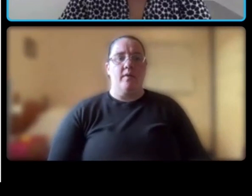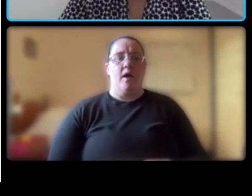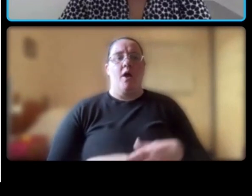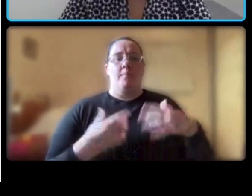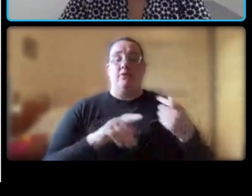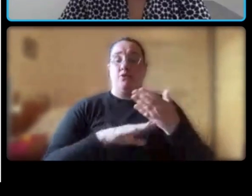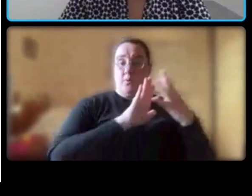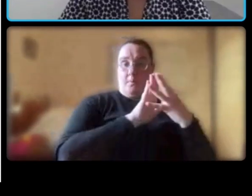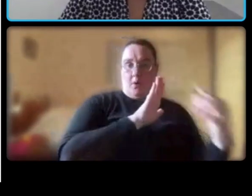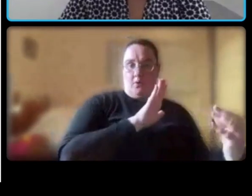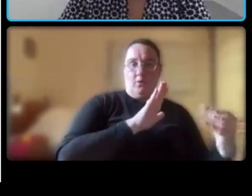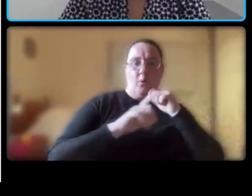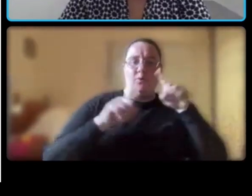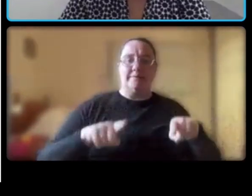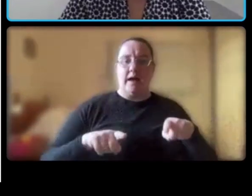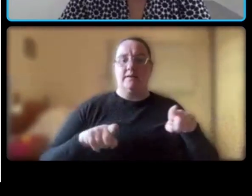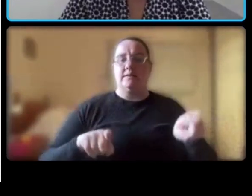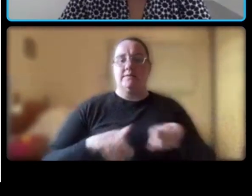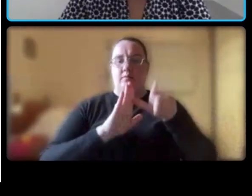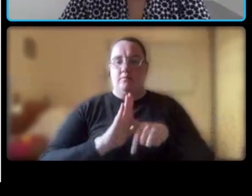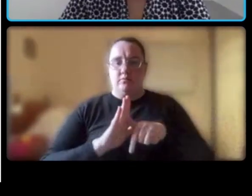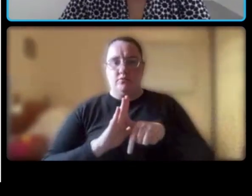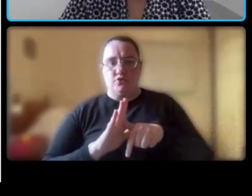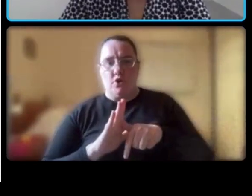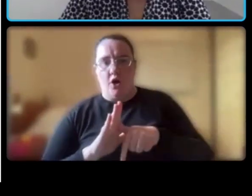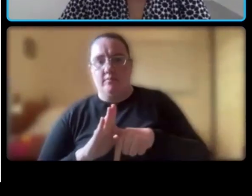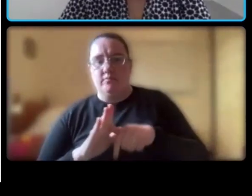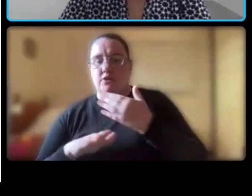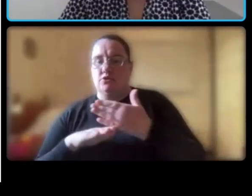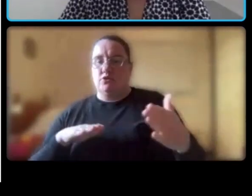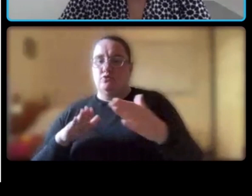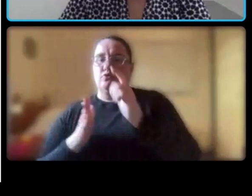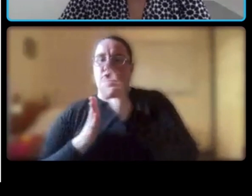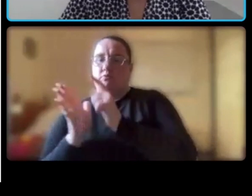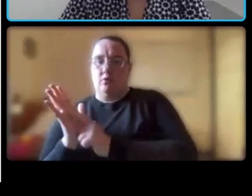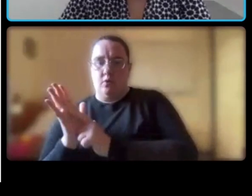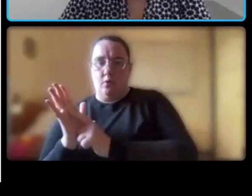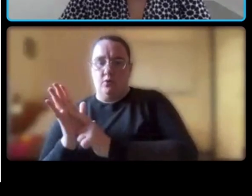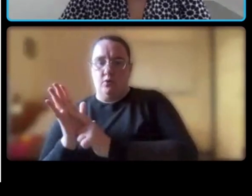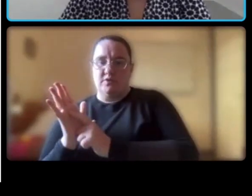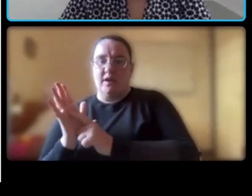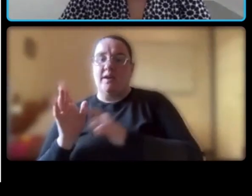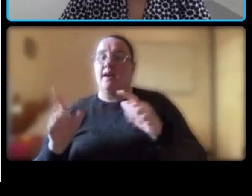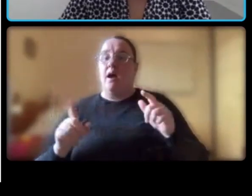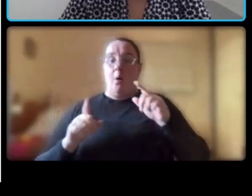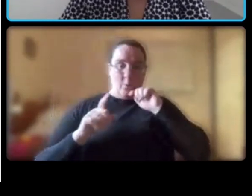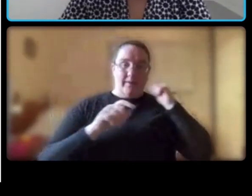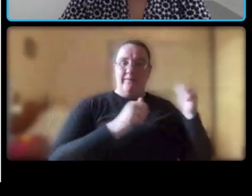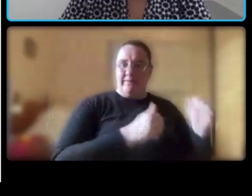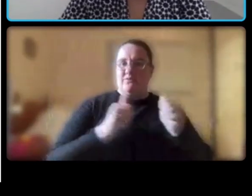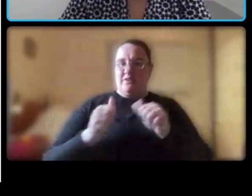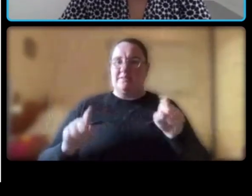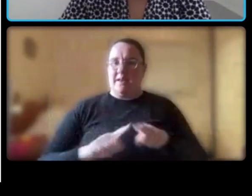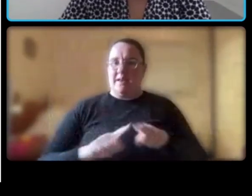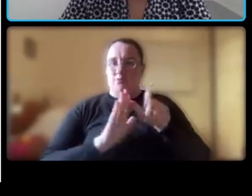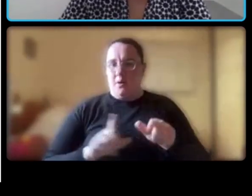commences. The current regulatory framework will cease when the new model commences. This way, we won't need to operate 2 legislative